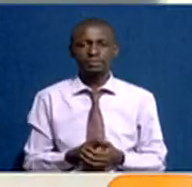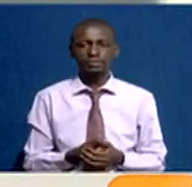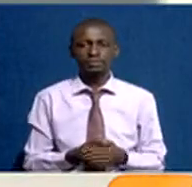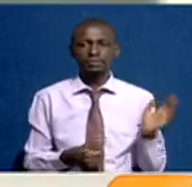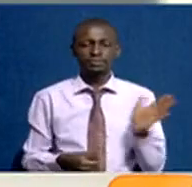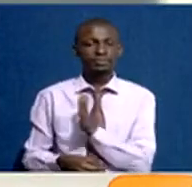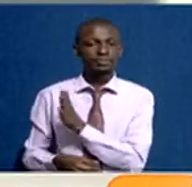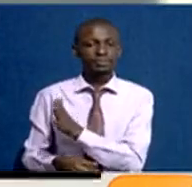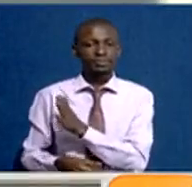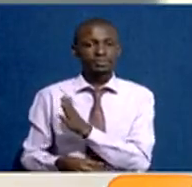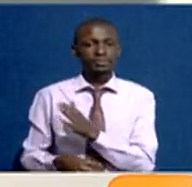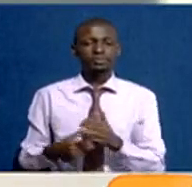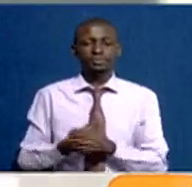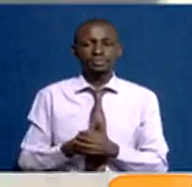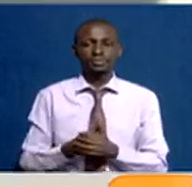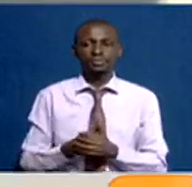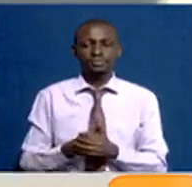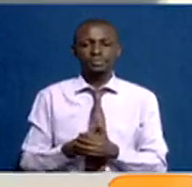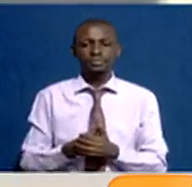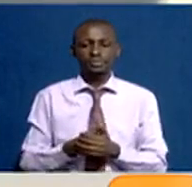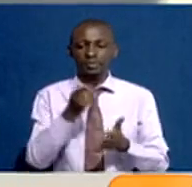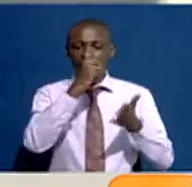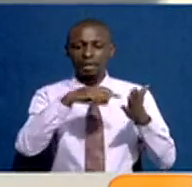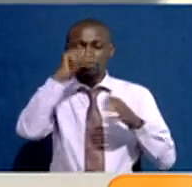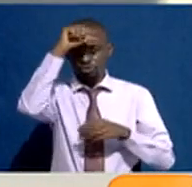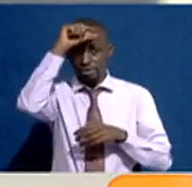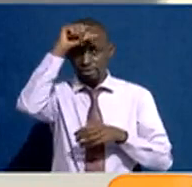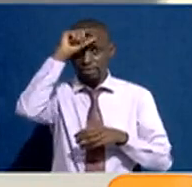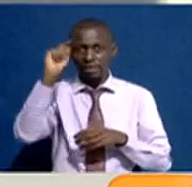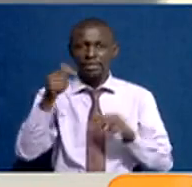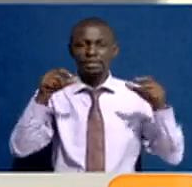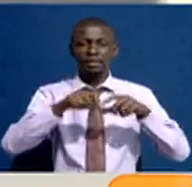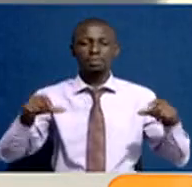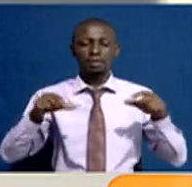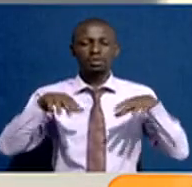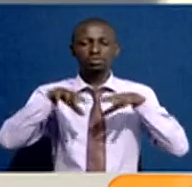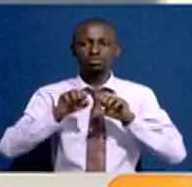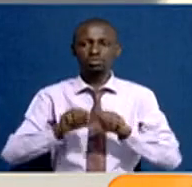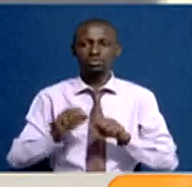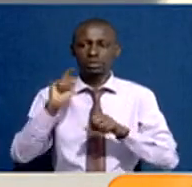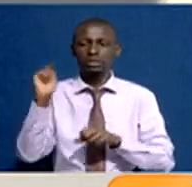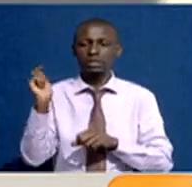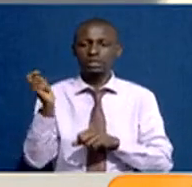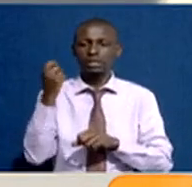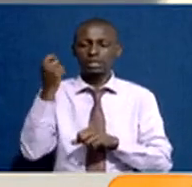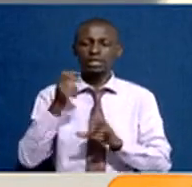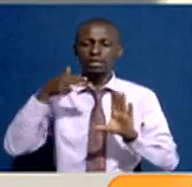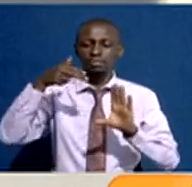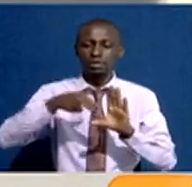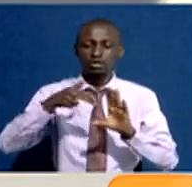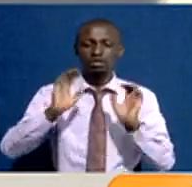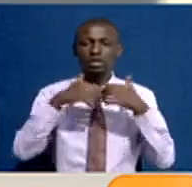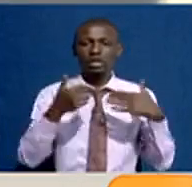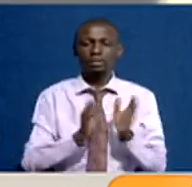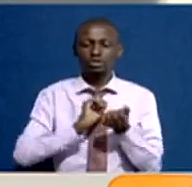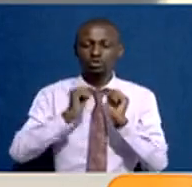Now, following the cabinet approval allowing Kenya Pipeline Company to take over the moribund Kenya Petroleum Refineries Limited, the process of